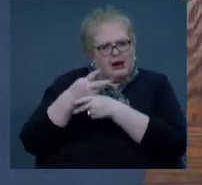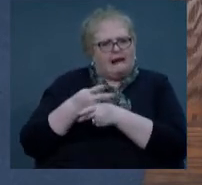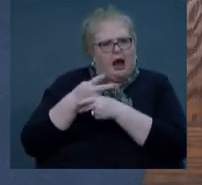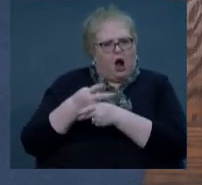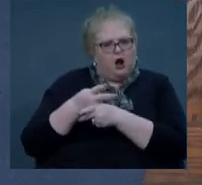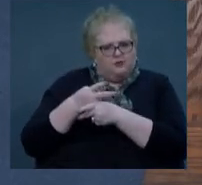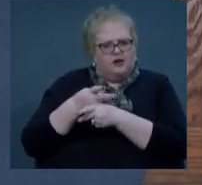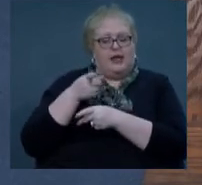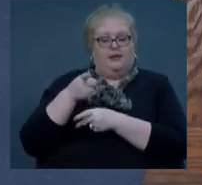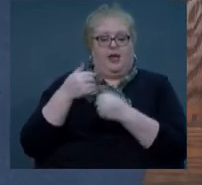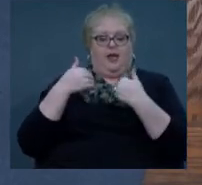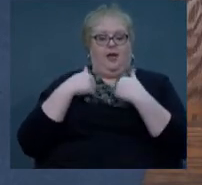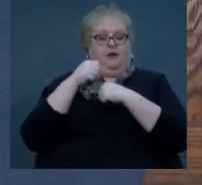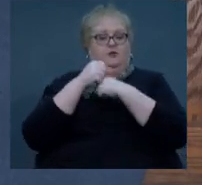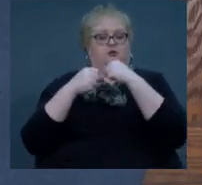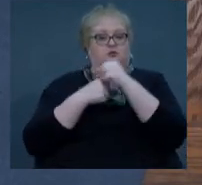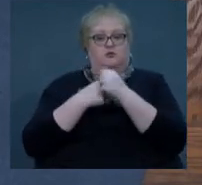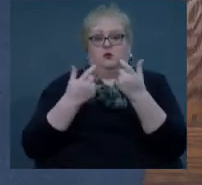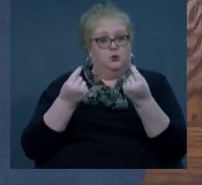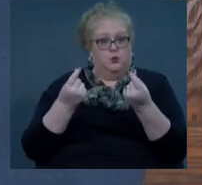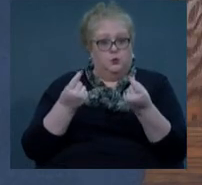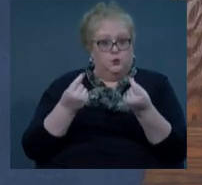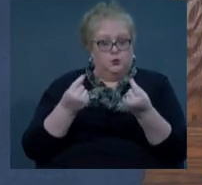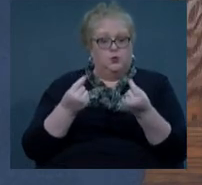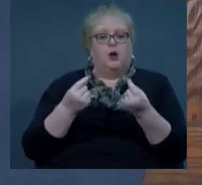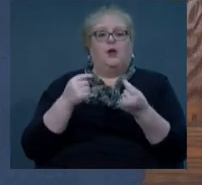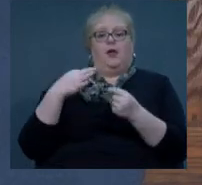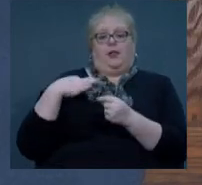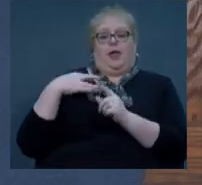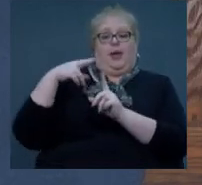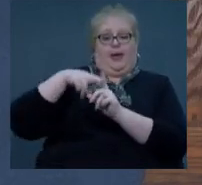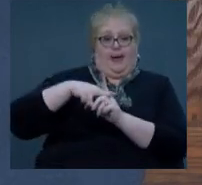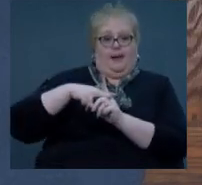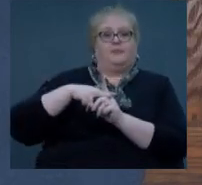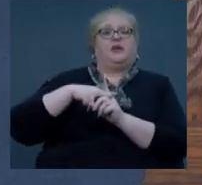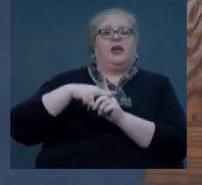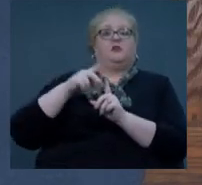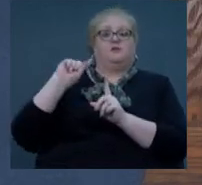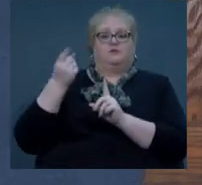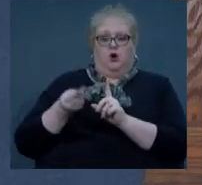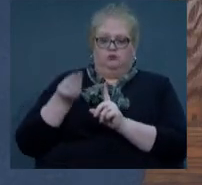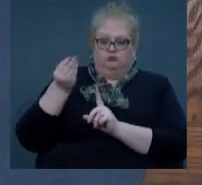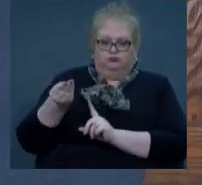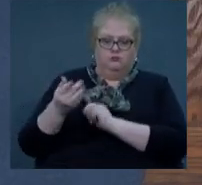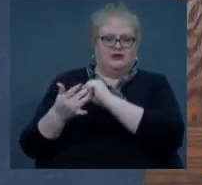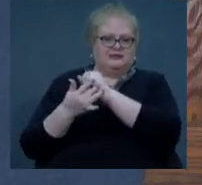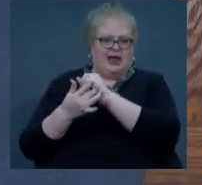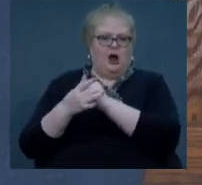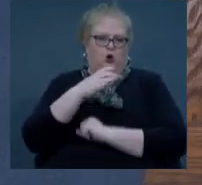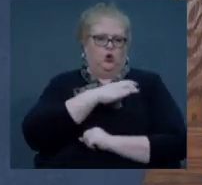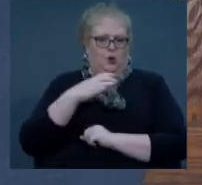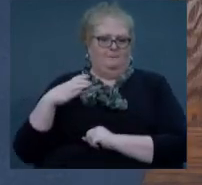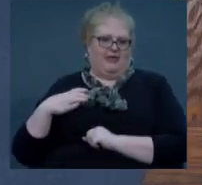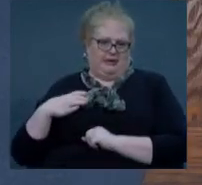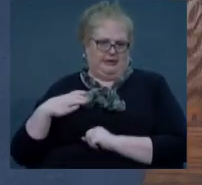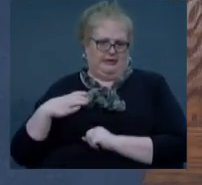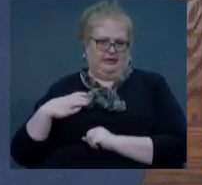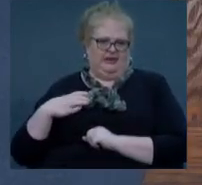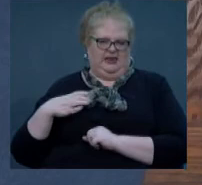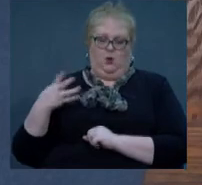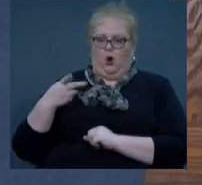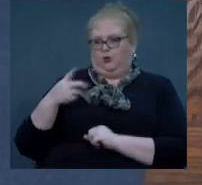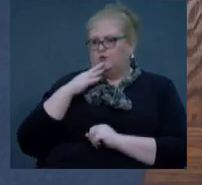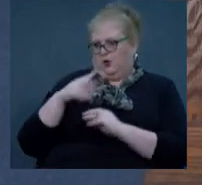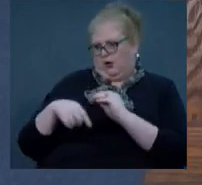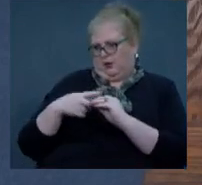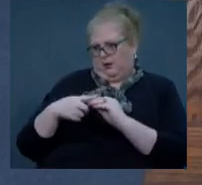where applications go to a technical committee, which is what you're talking about, and then go to